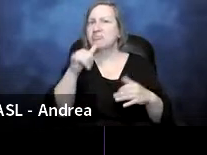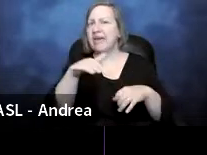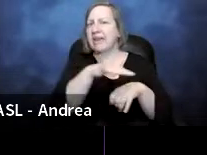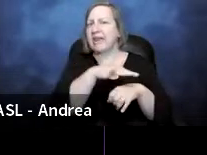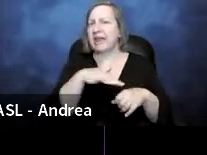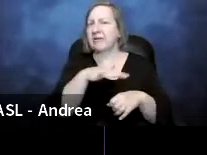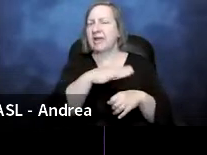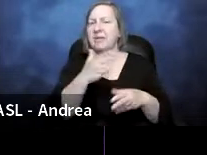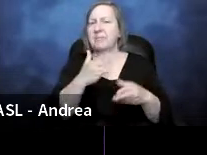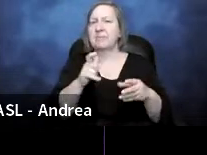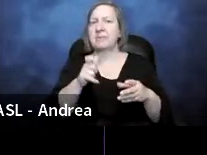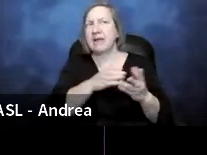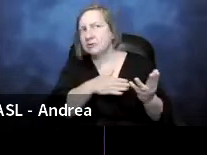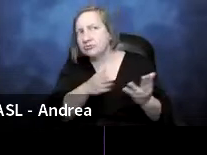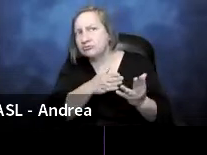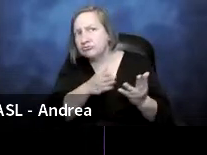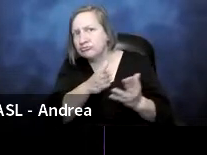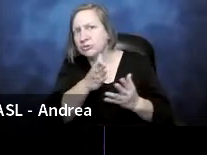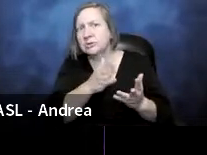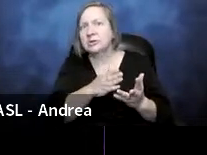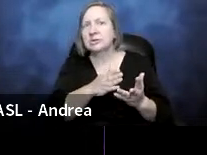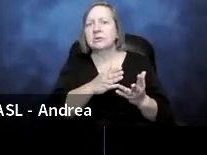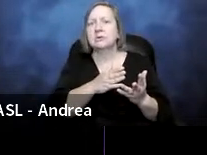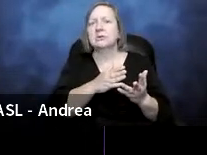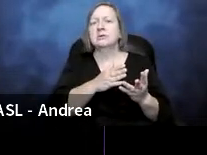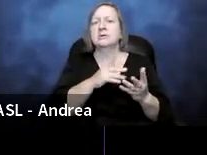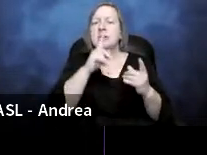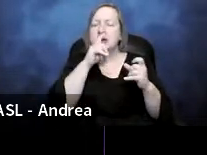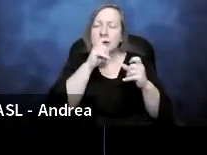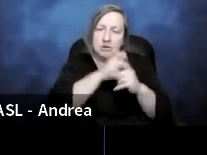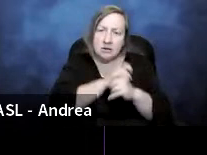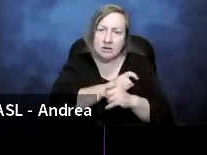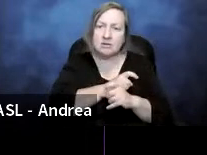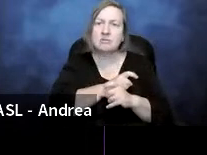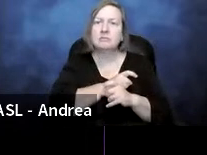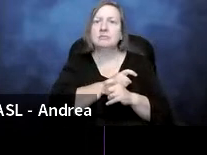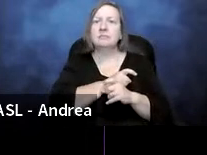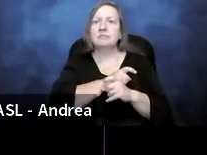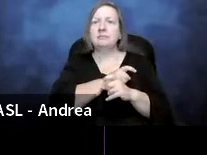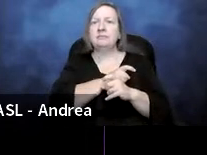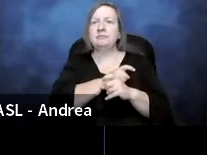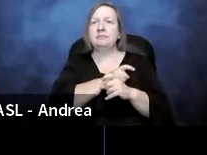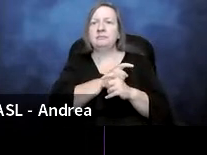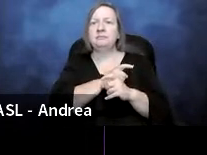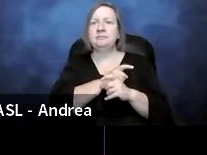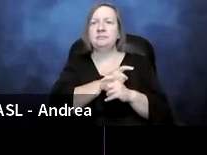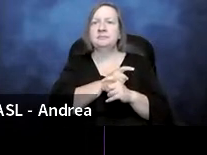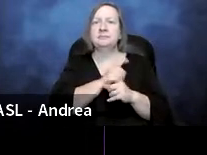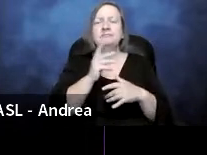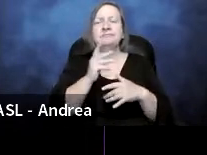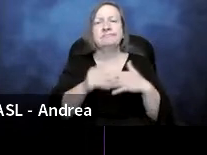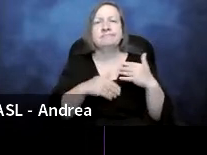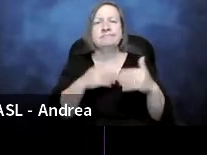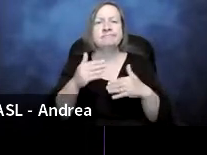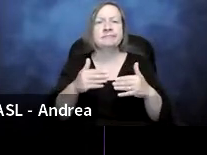with the site, may have to navigate through a relatively complex interaction